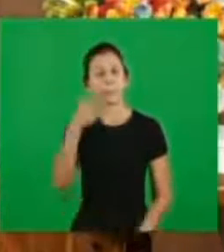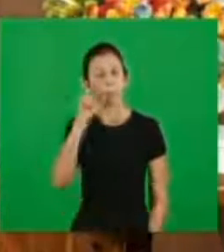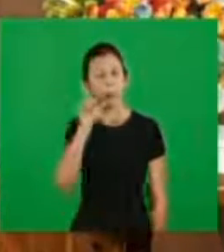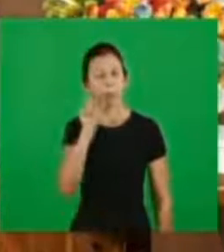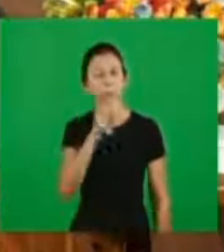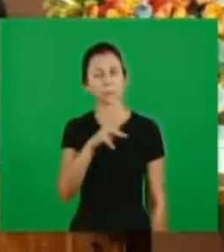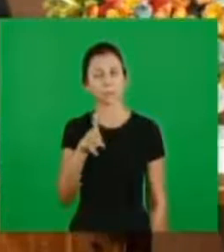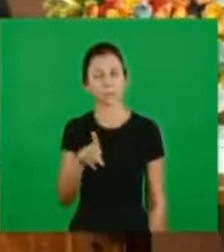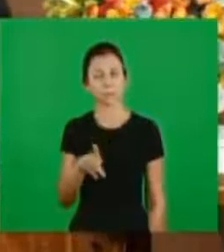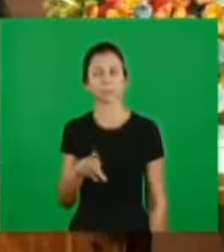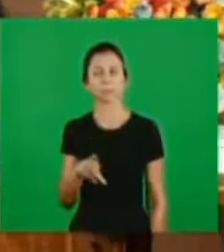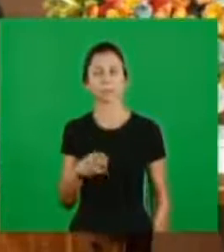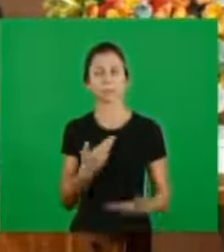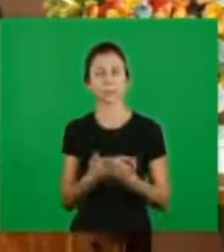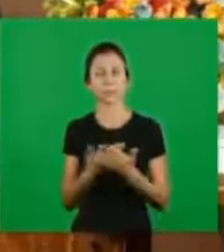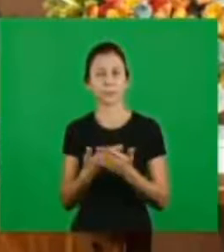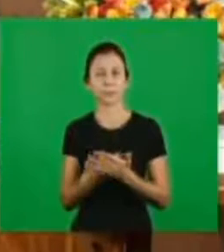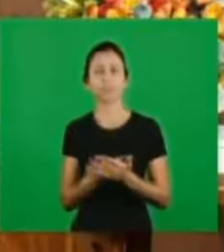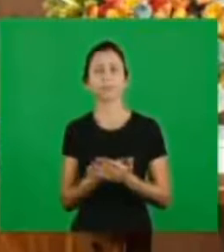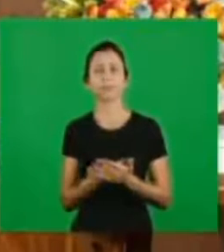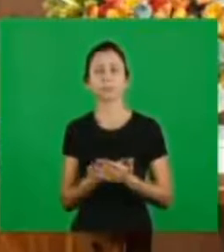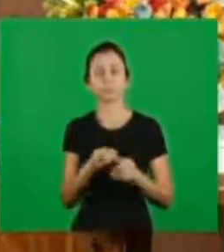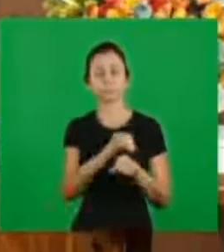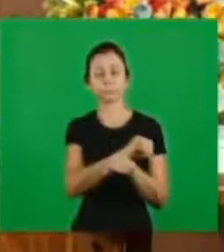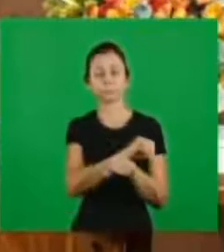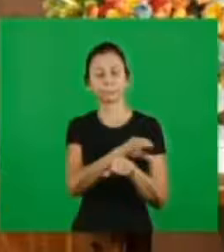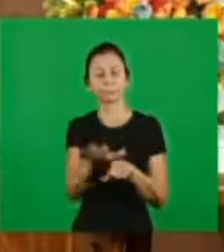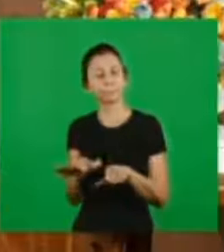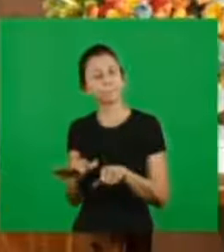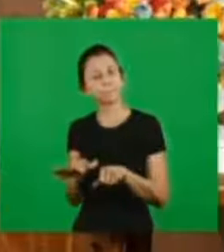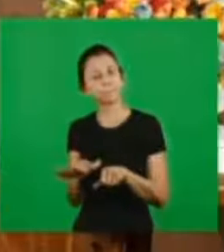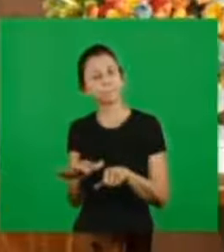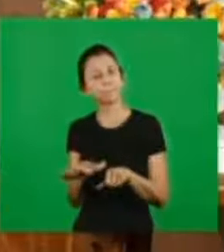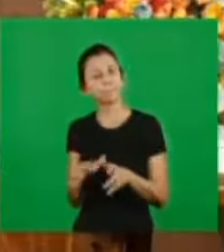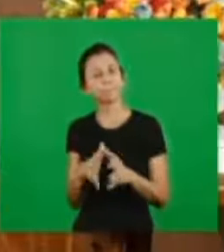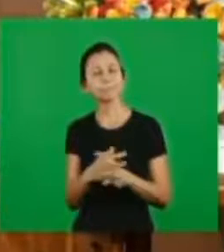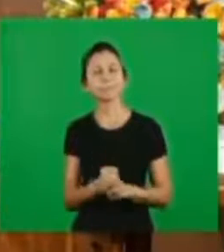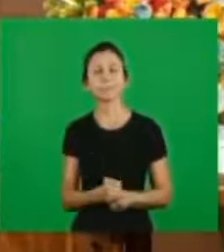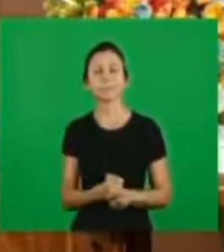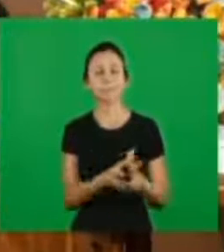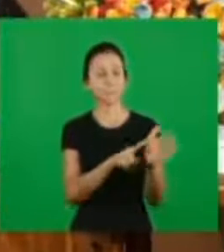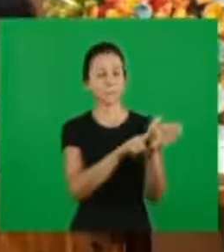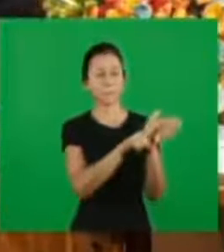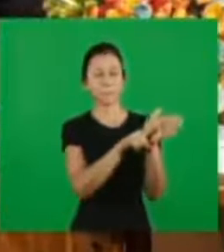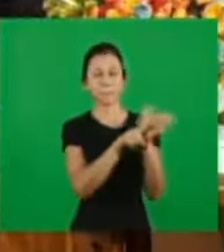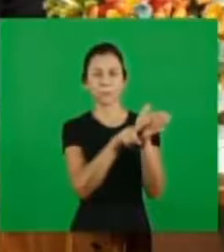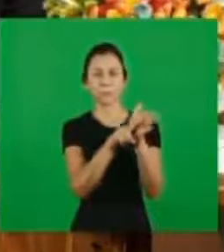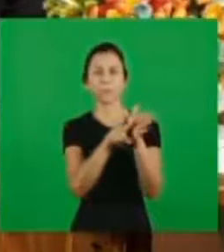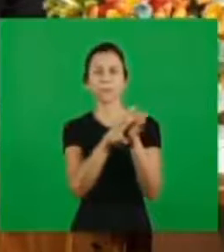does. And we told you yesterday that we gave to you